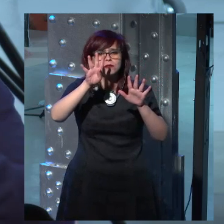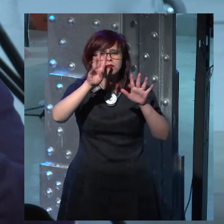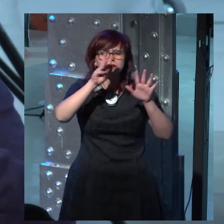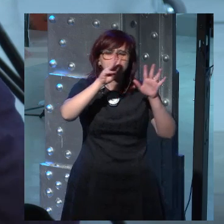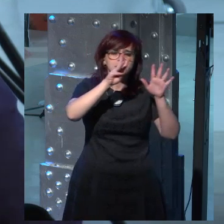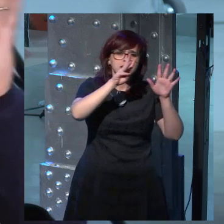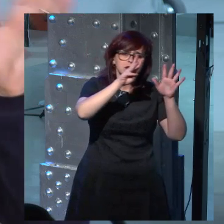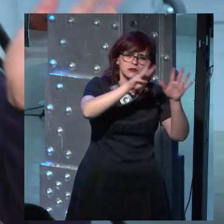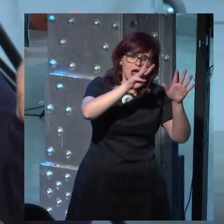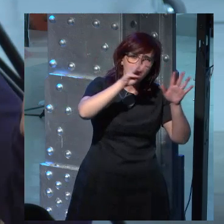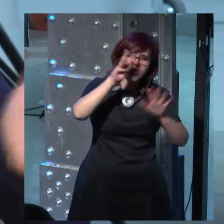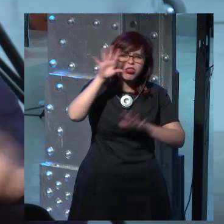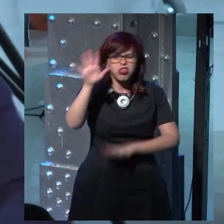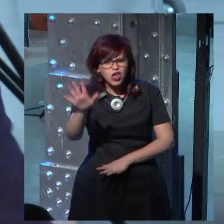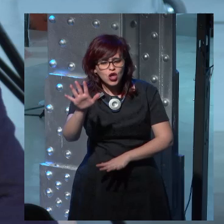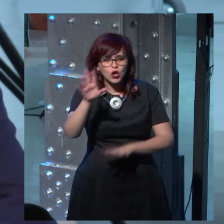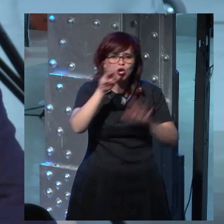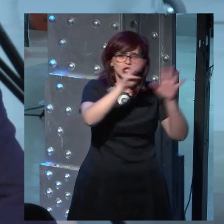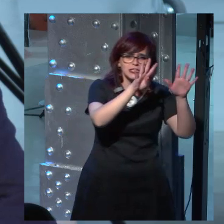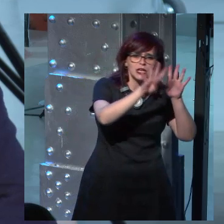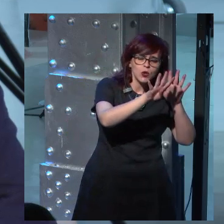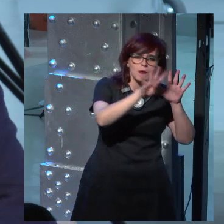95 through 98.